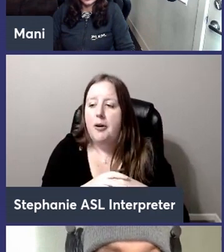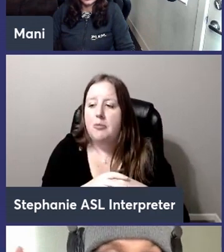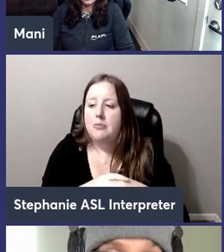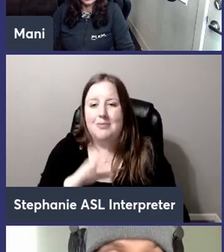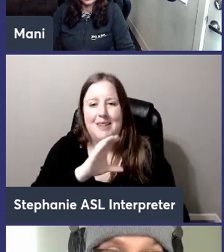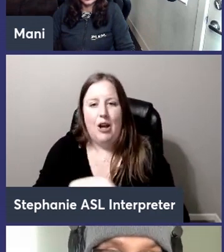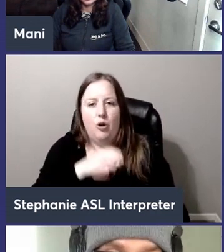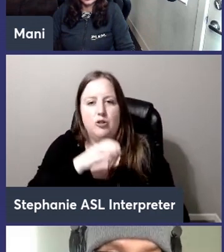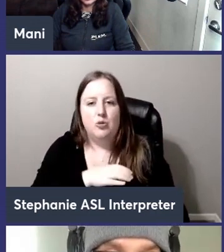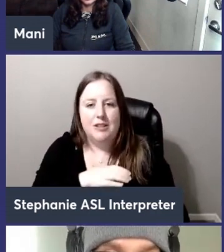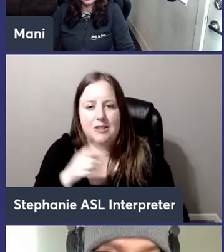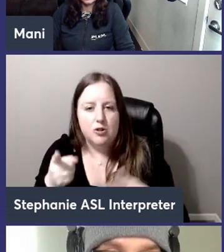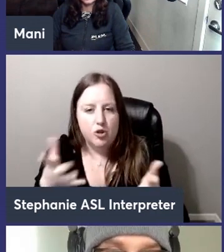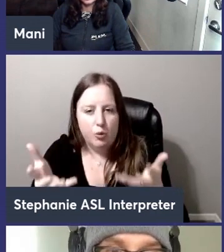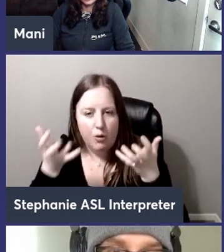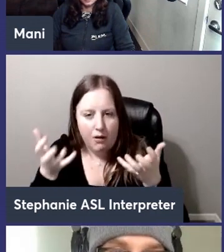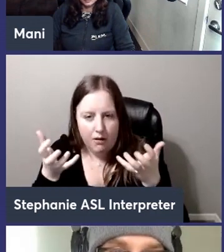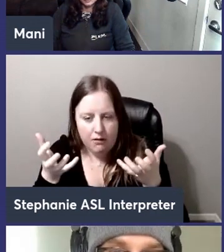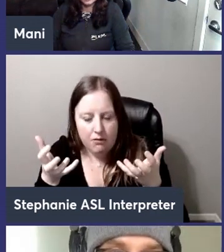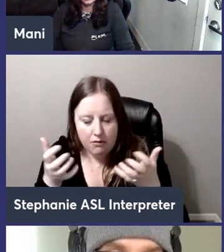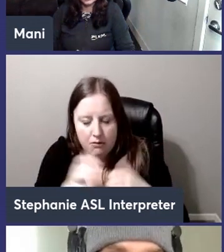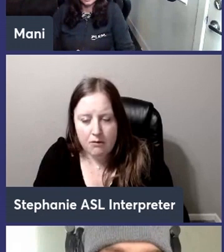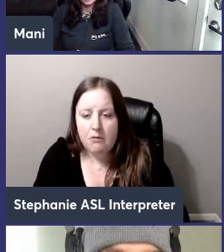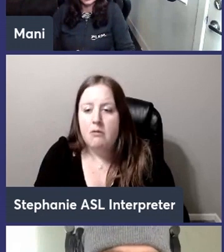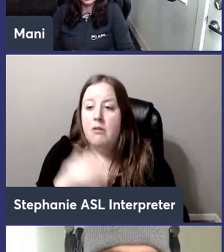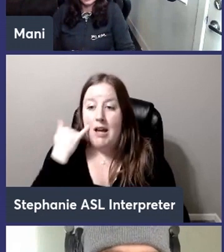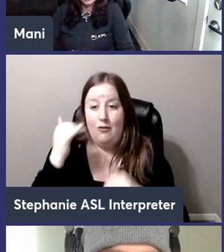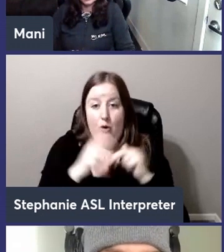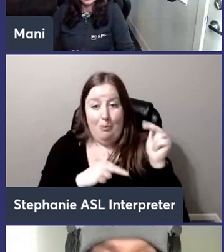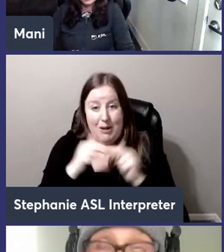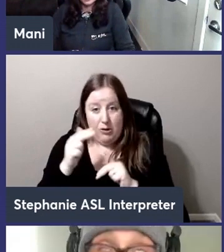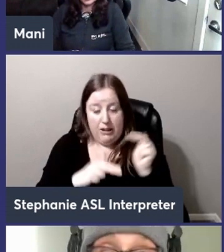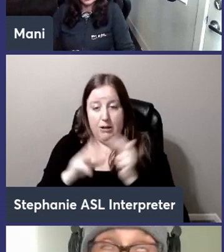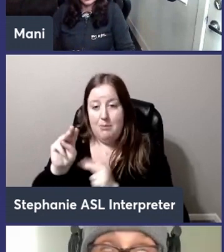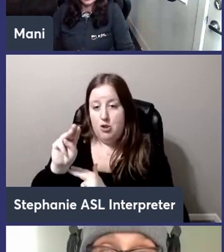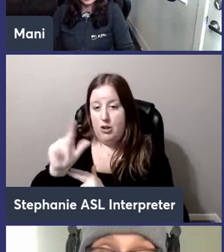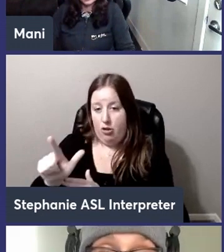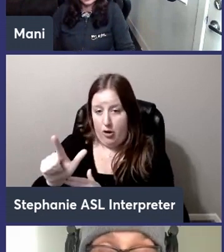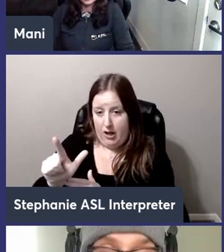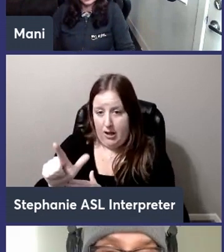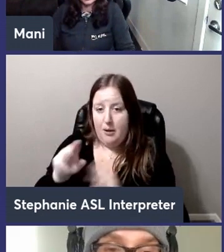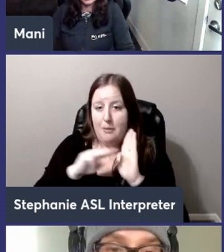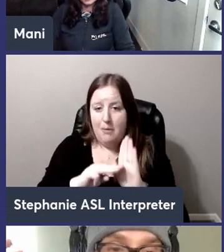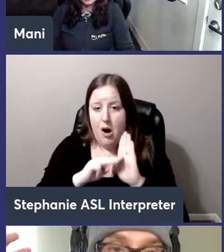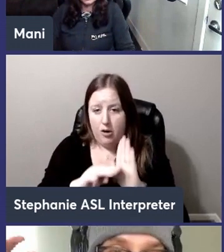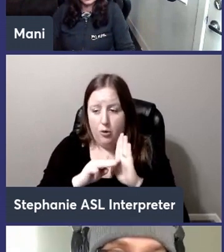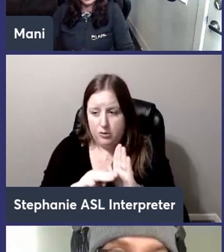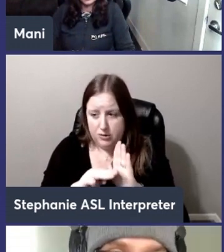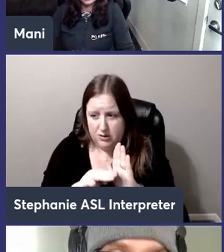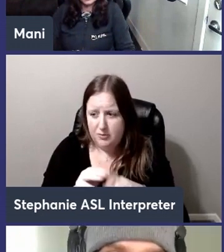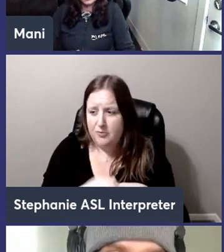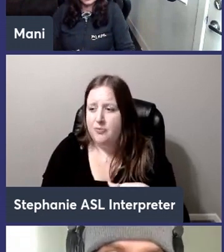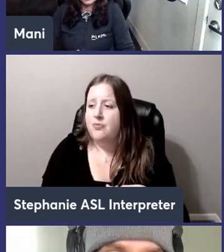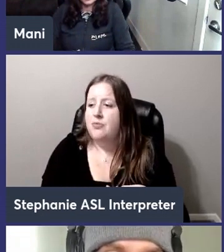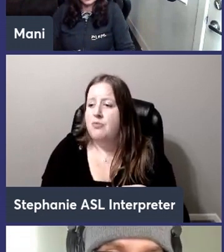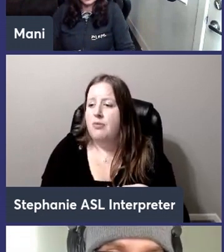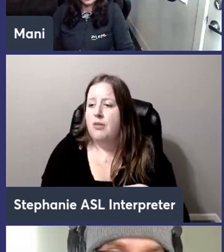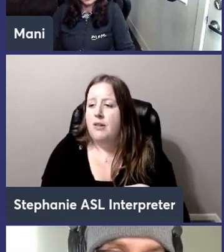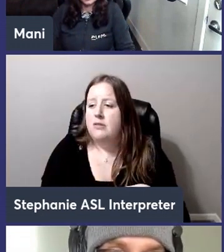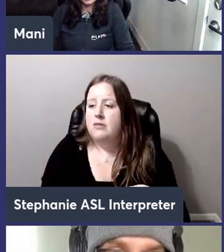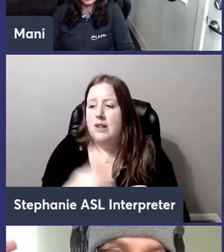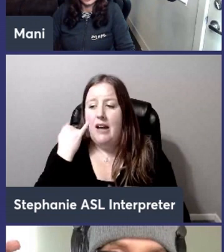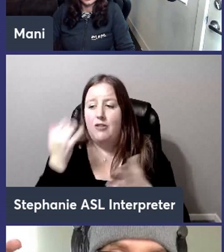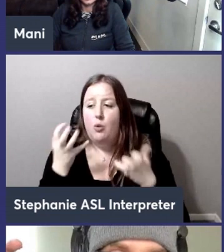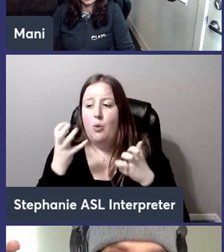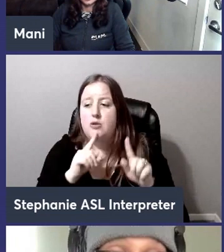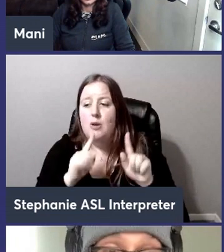characteristics that you're looking for when you're going and building machine learning models, where you wanted to answer a specific